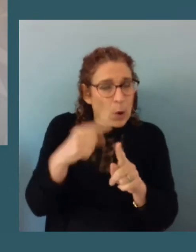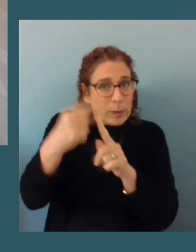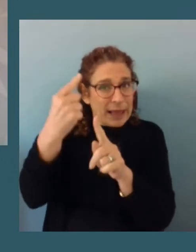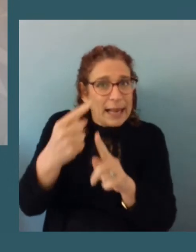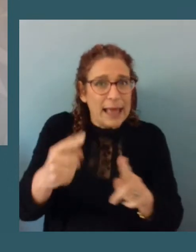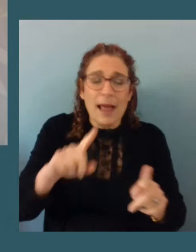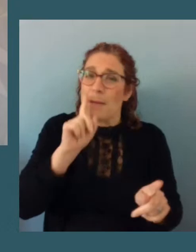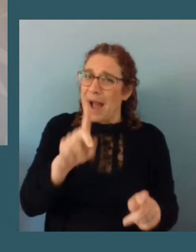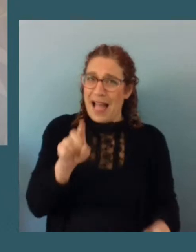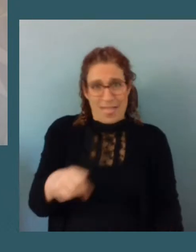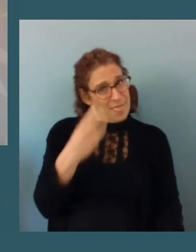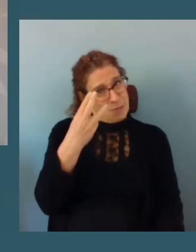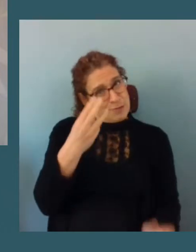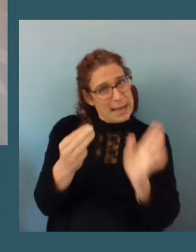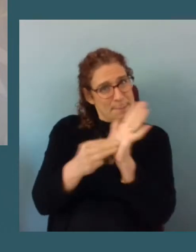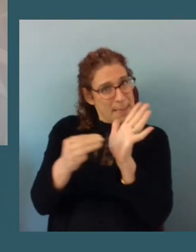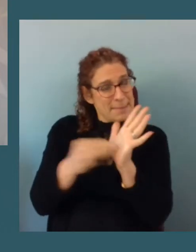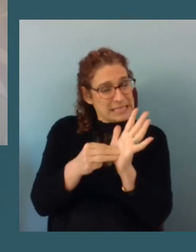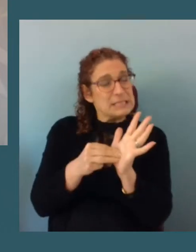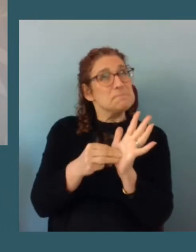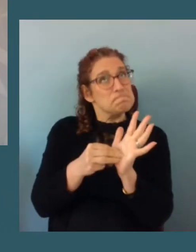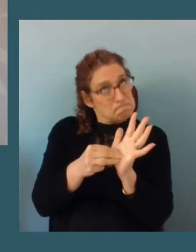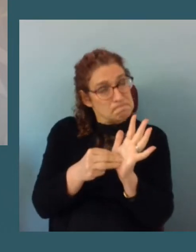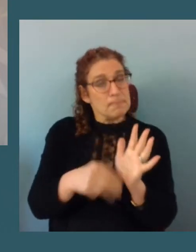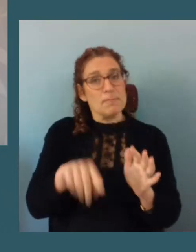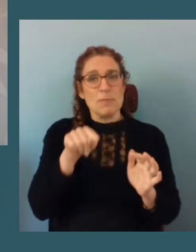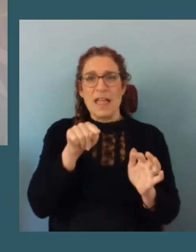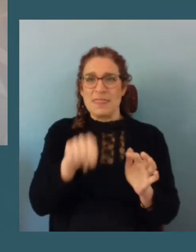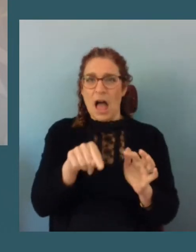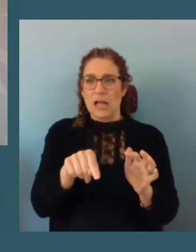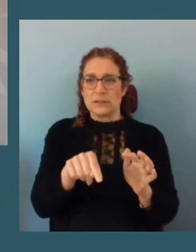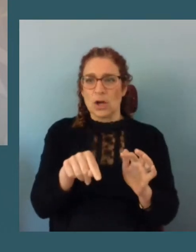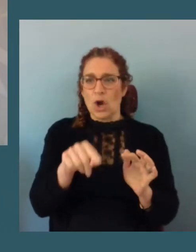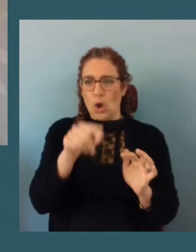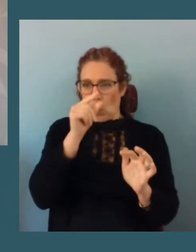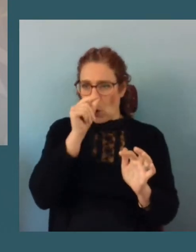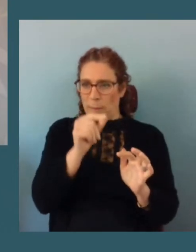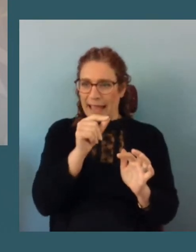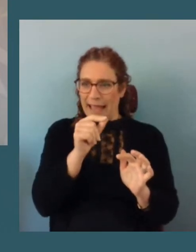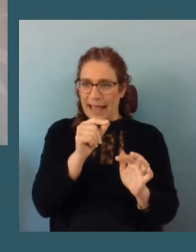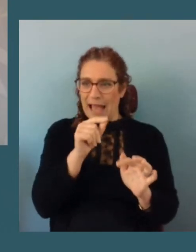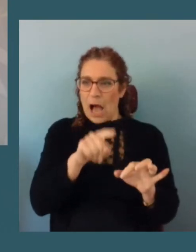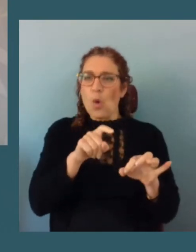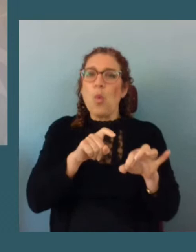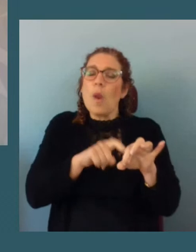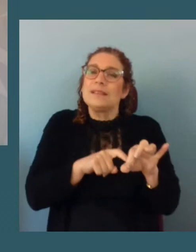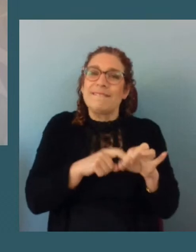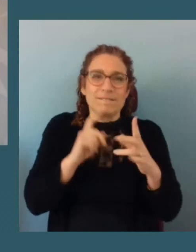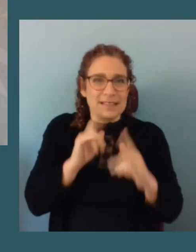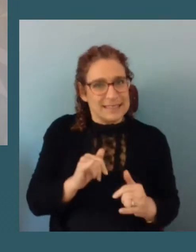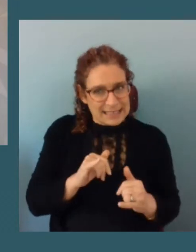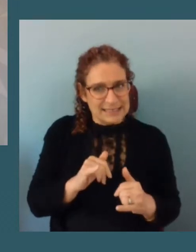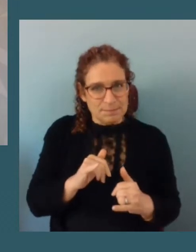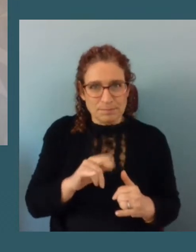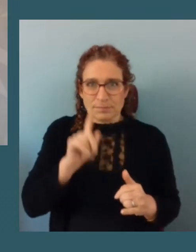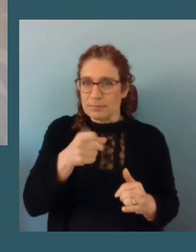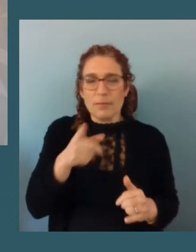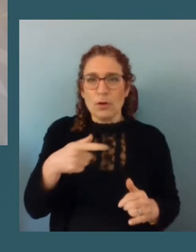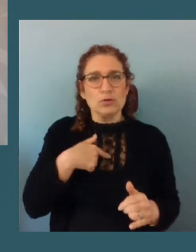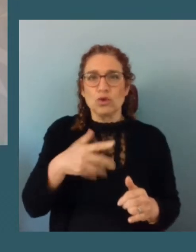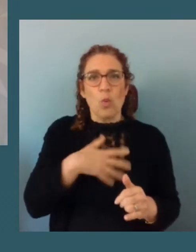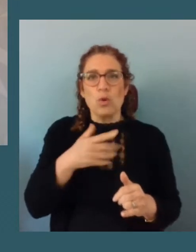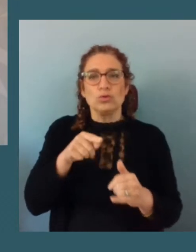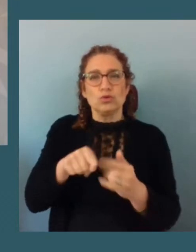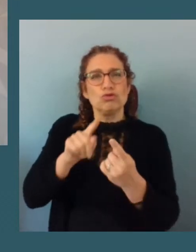millimeters? So previously, we'd say 3 millimeters is a positive test. I think, in a sense, the risk of actually reacting is probably around